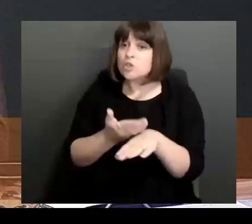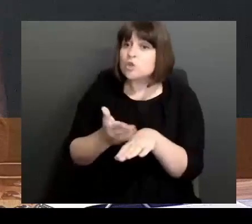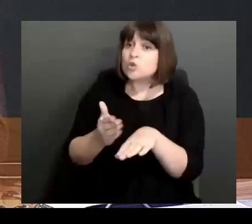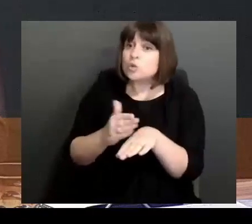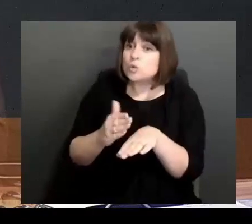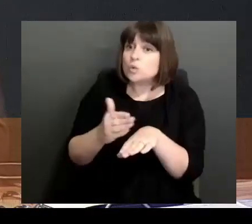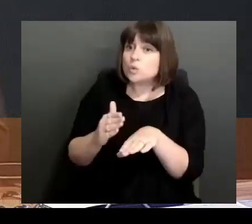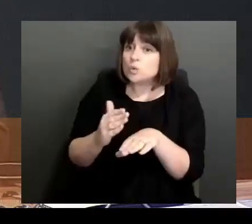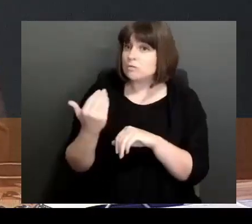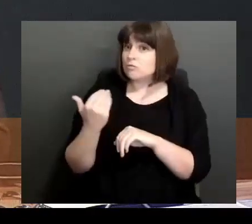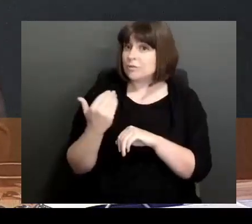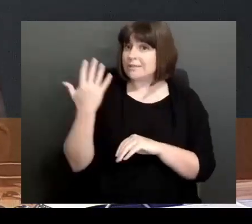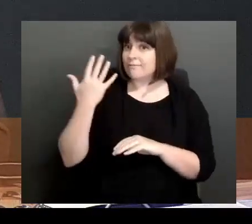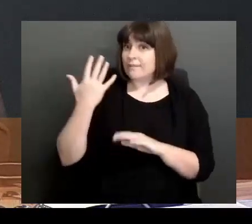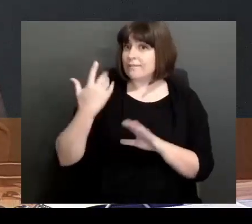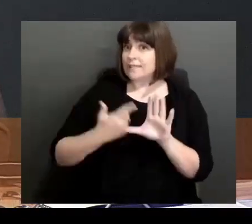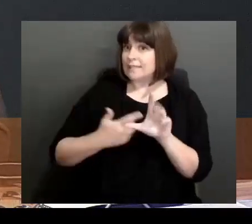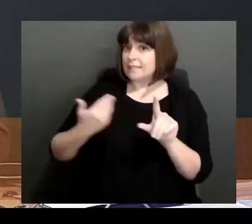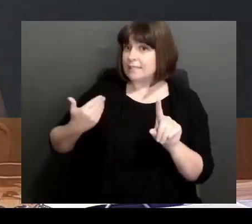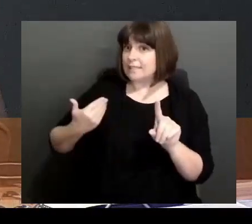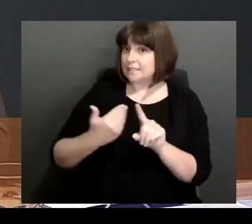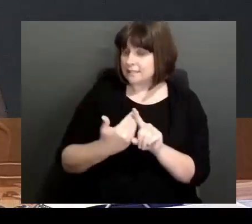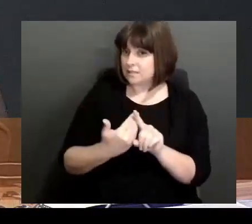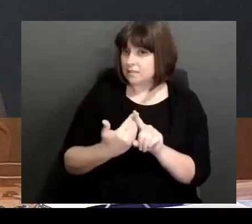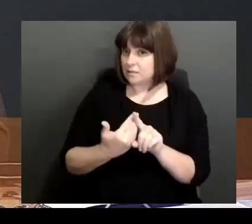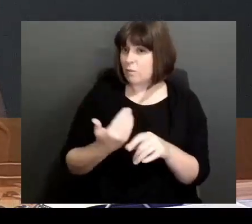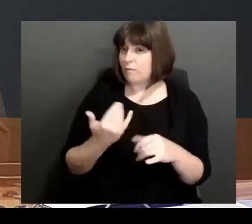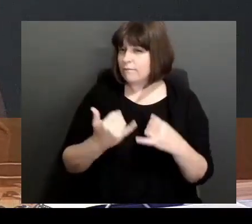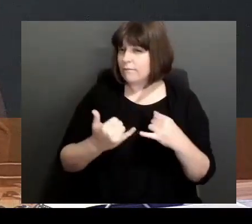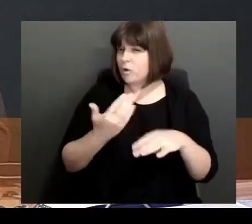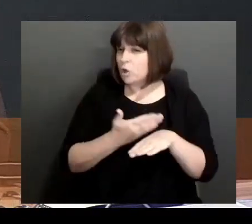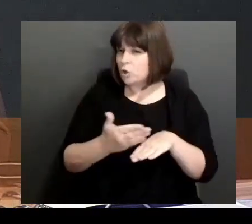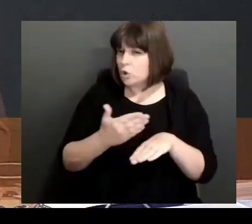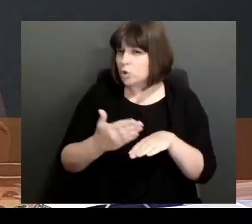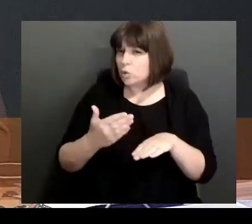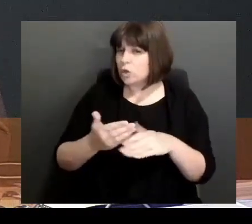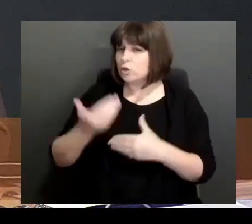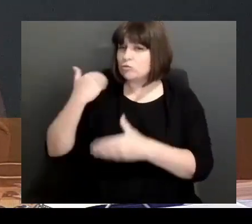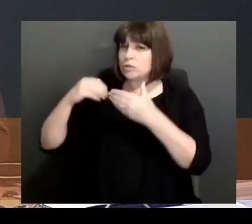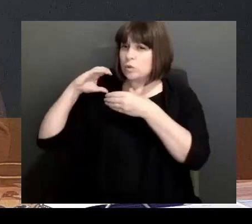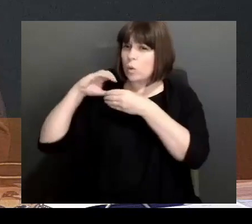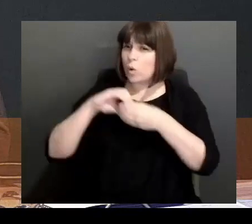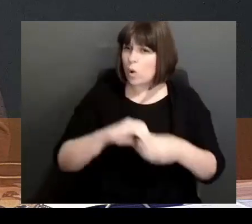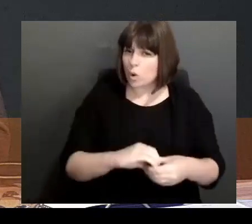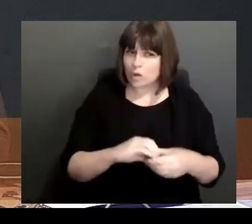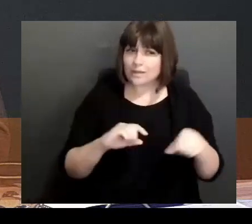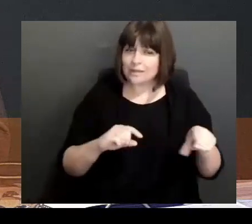years. And traditional